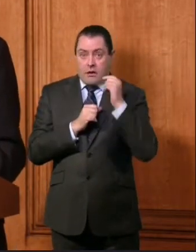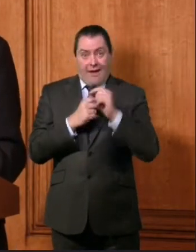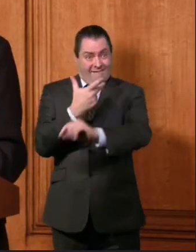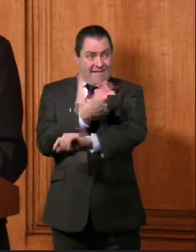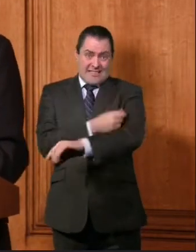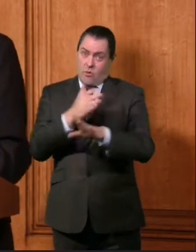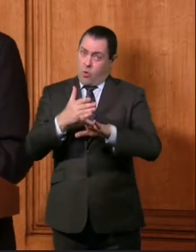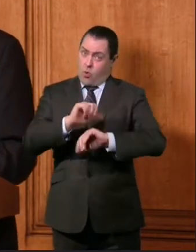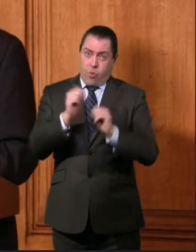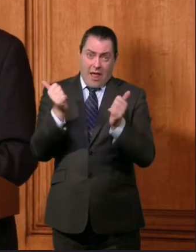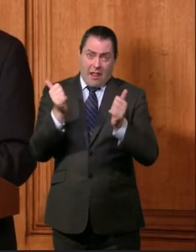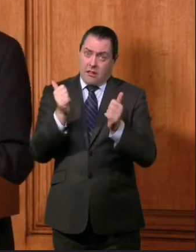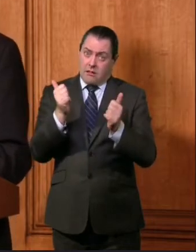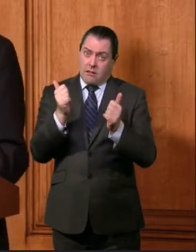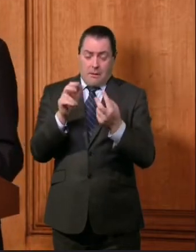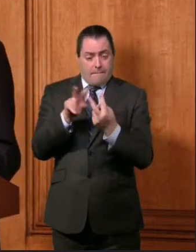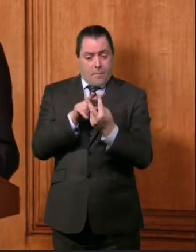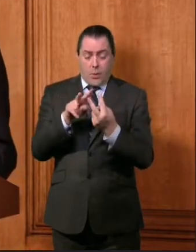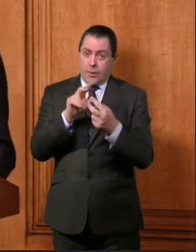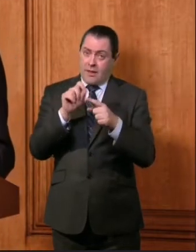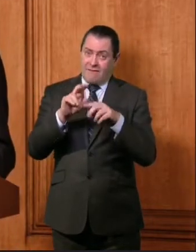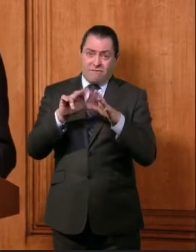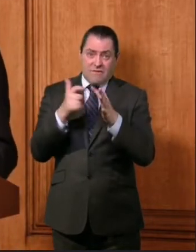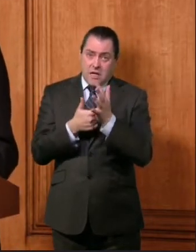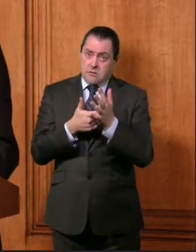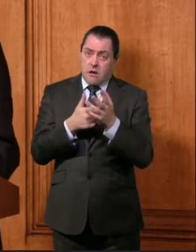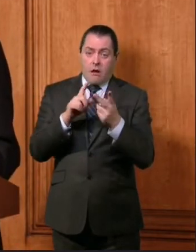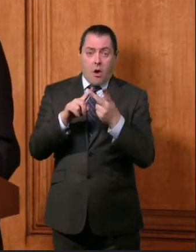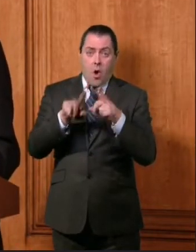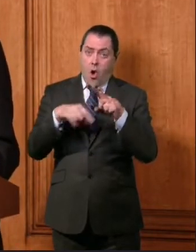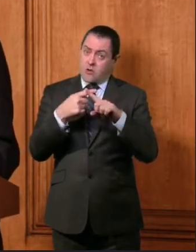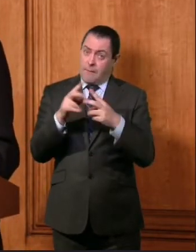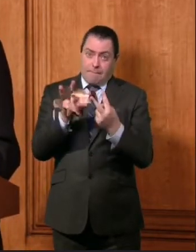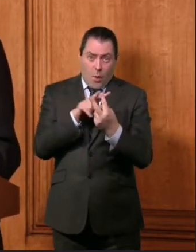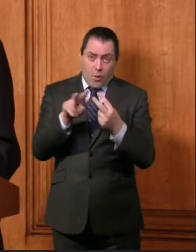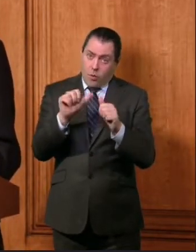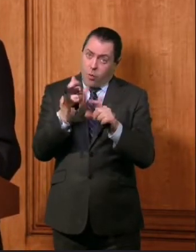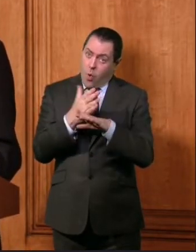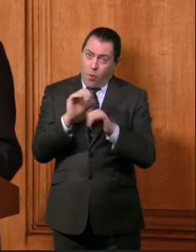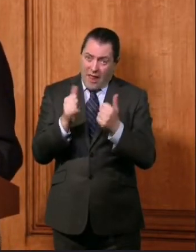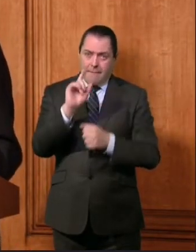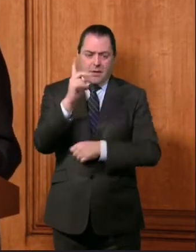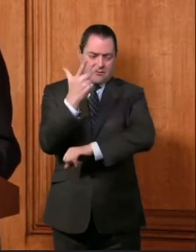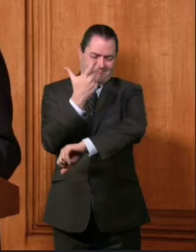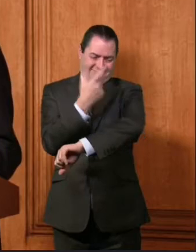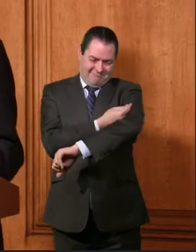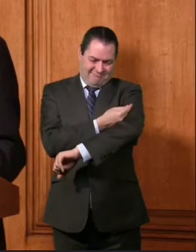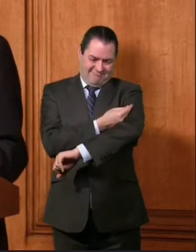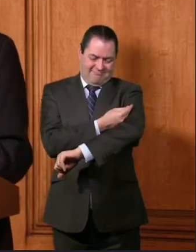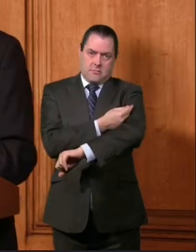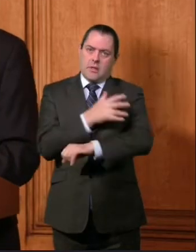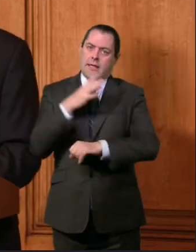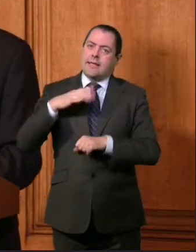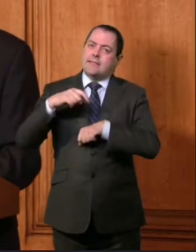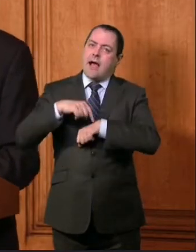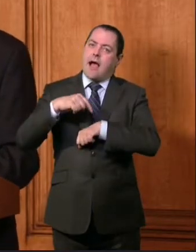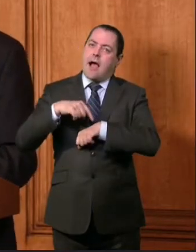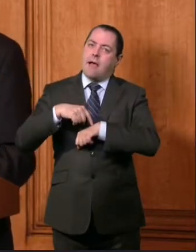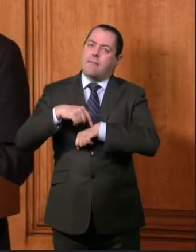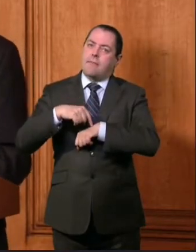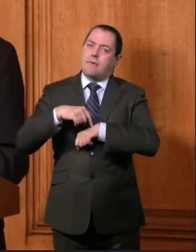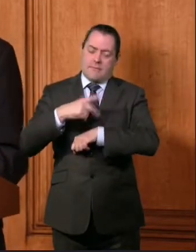have are very effective, there is a period of time straight after the vaccine where there is no effect. You don't expect to see with these vaccines,